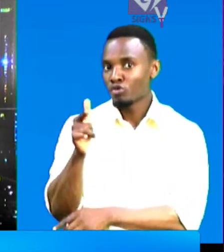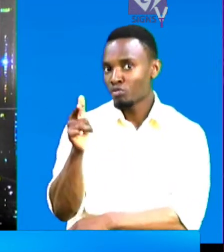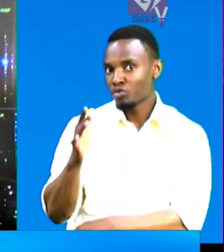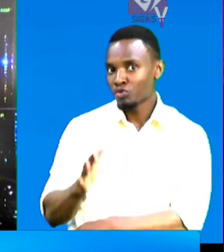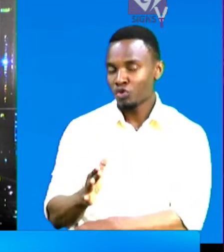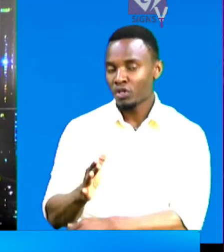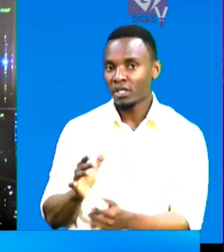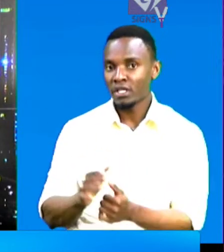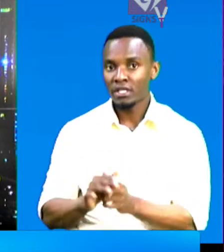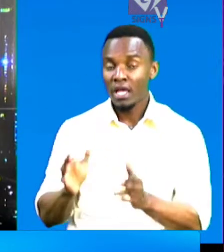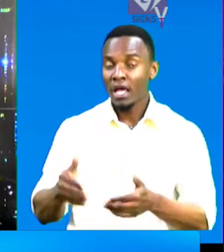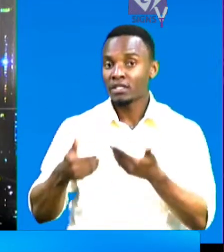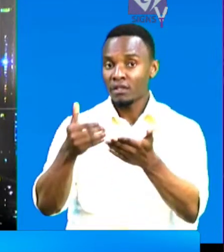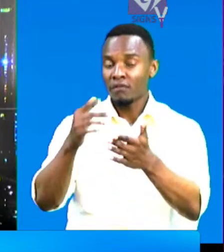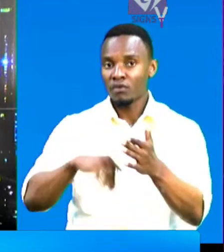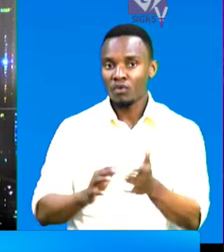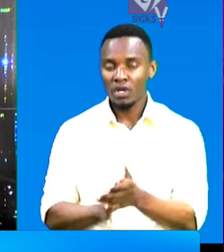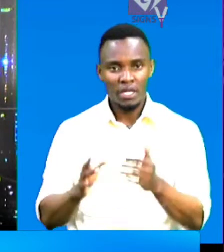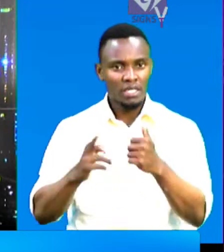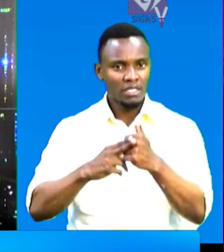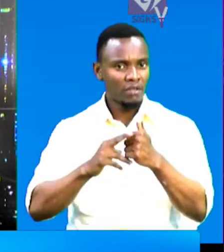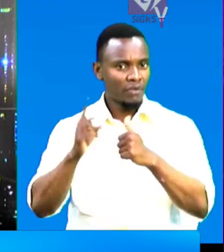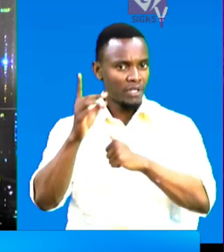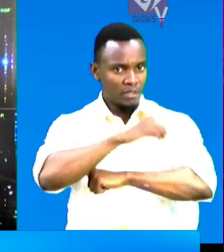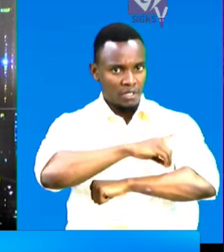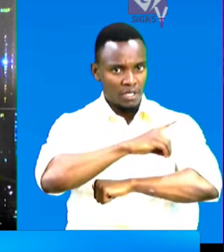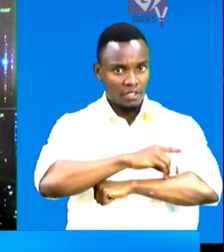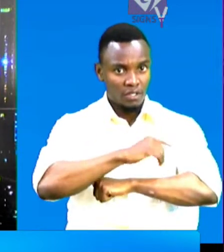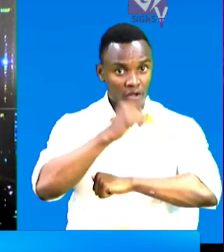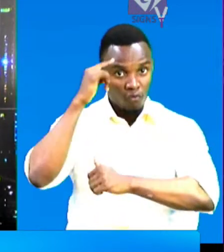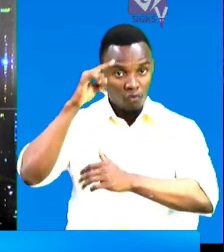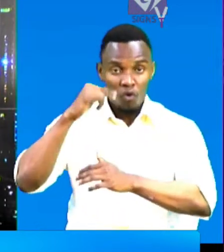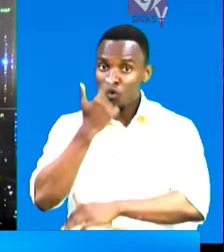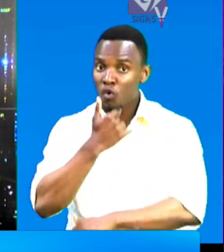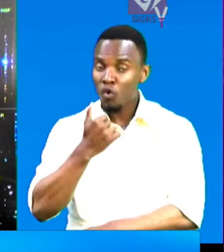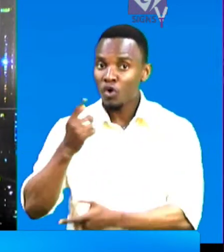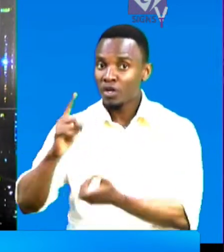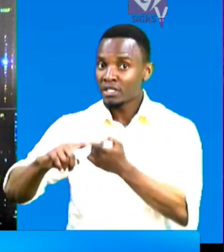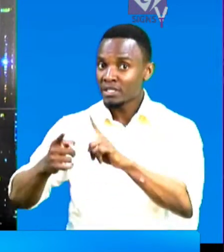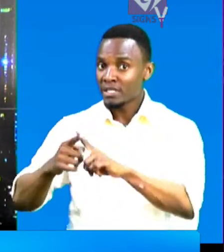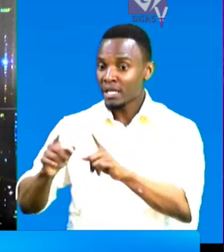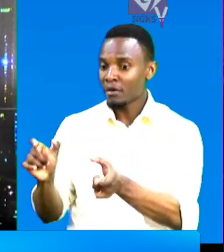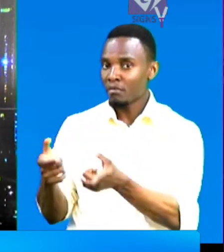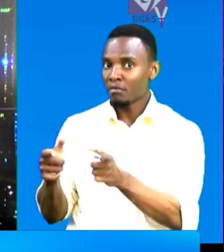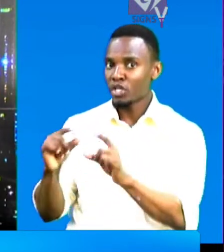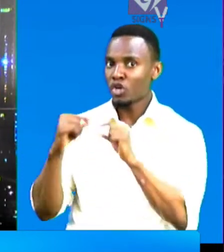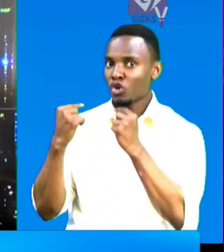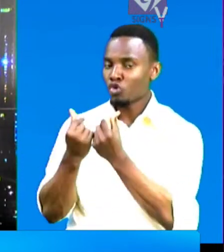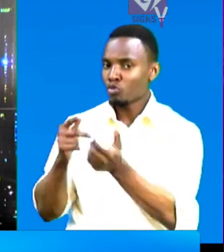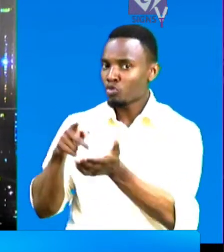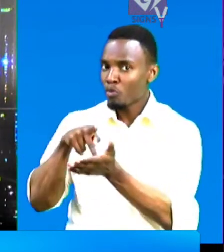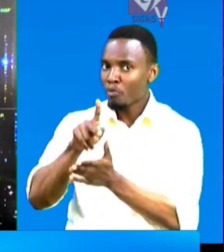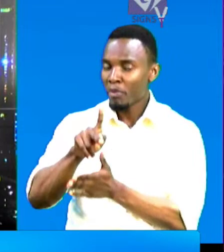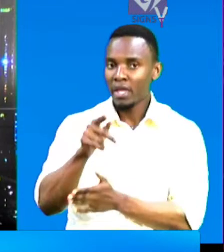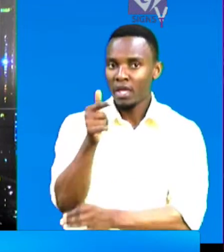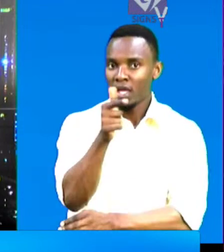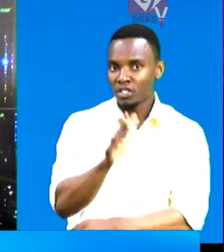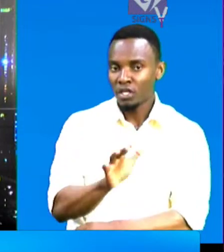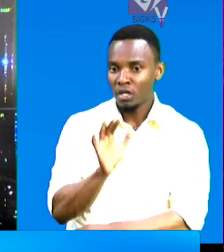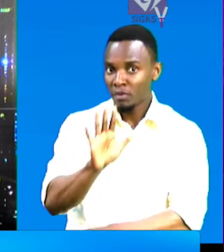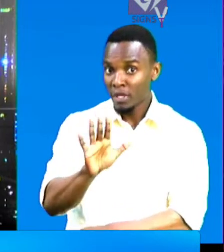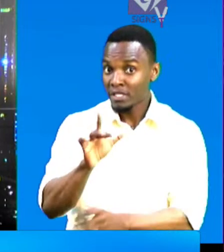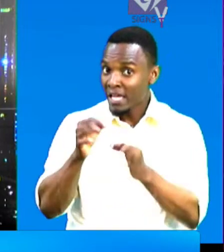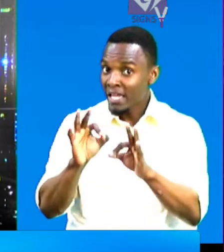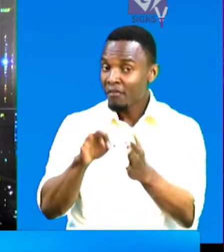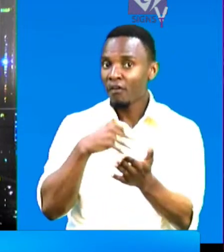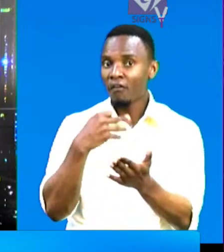issued a 7-day ultimatum to the Standard Media Group to pay the journalists, failure to which they will